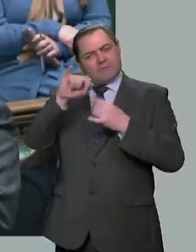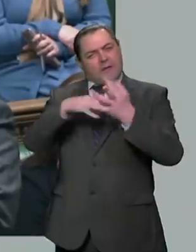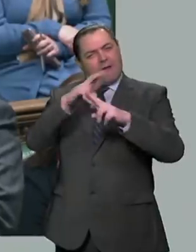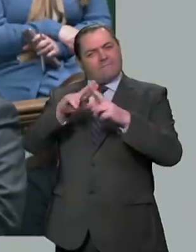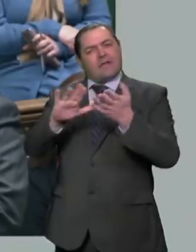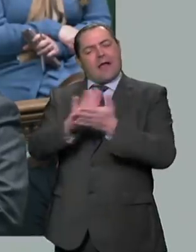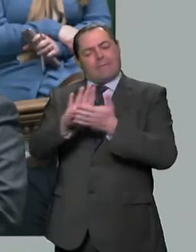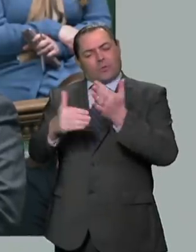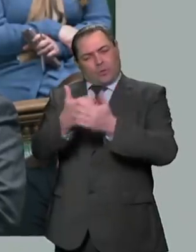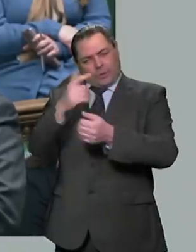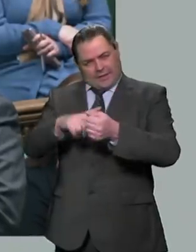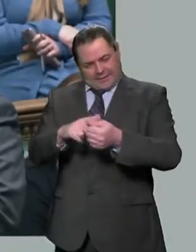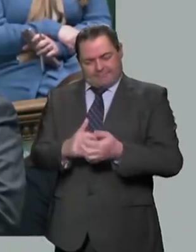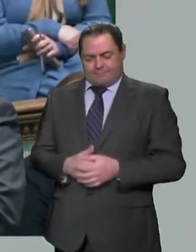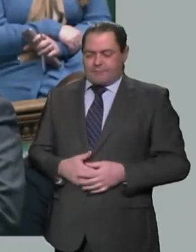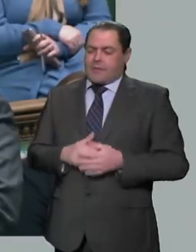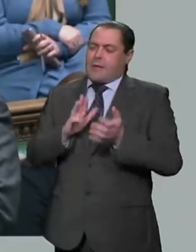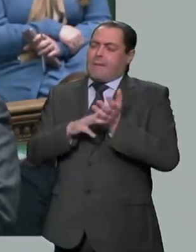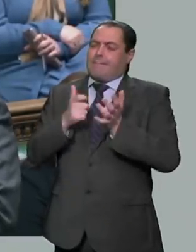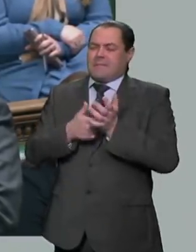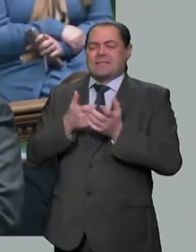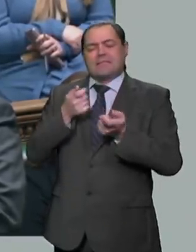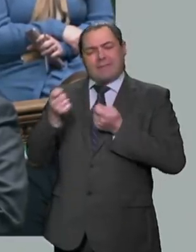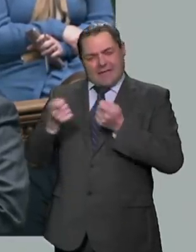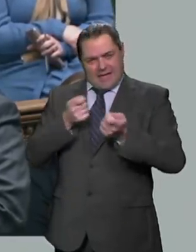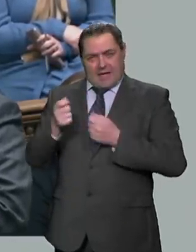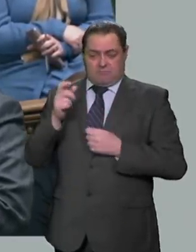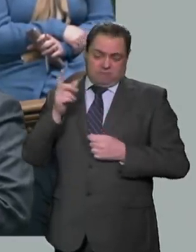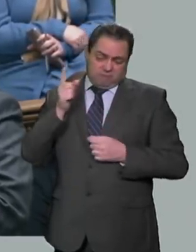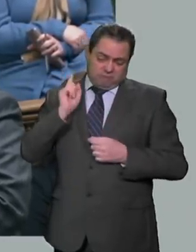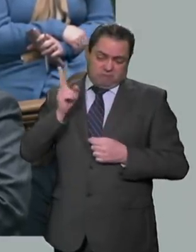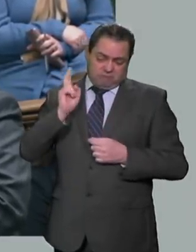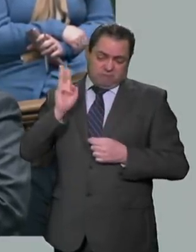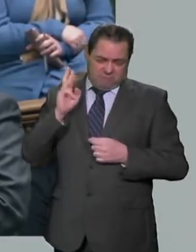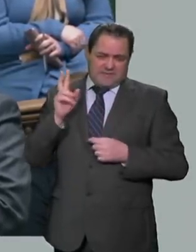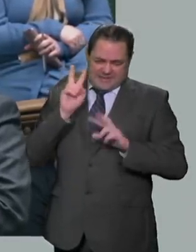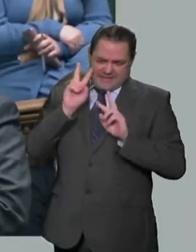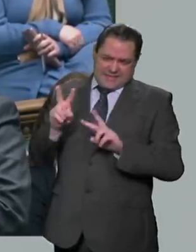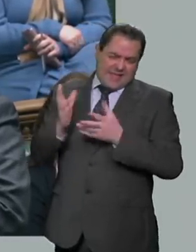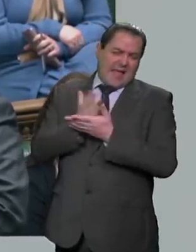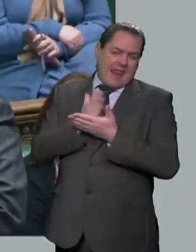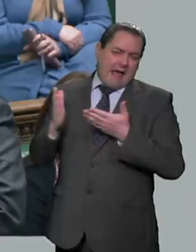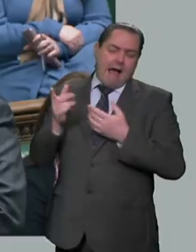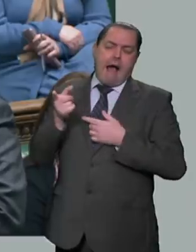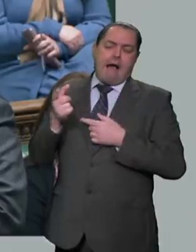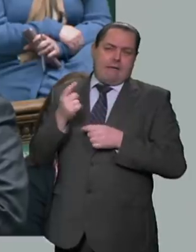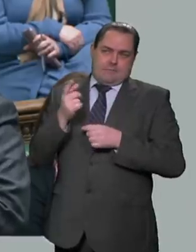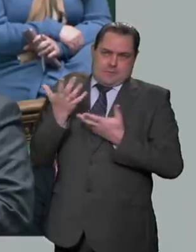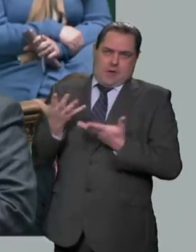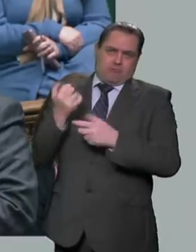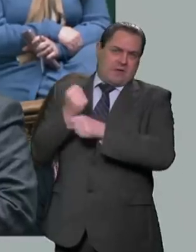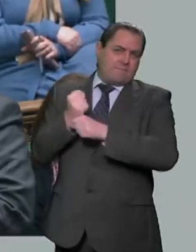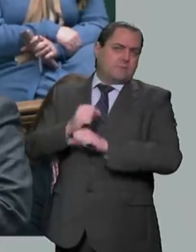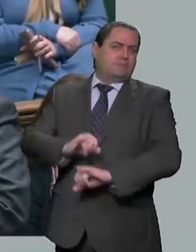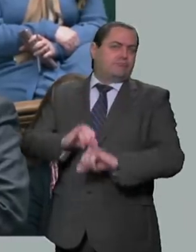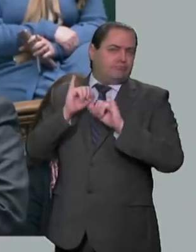Mr. Speaker, over the last few weeks, serious warnings have grown over the Tory cost of living crisis, which